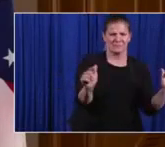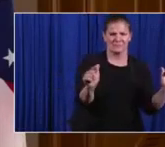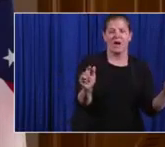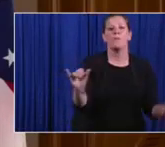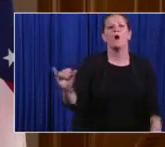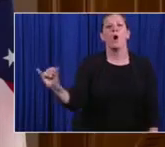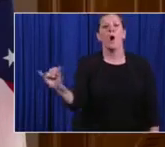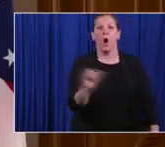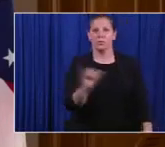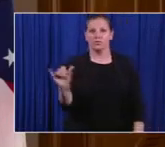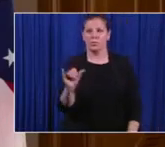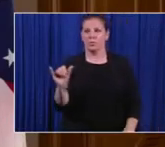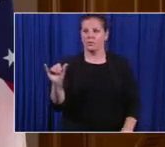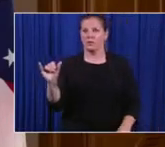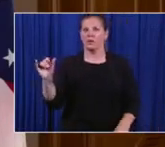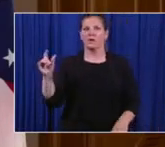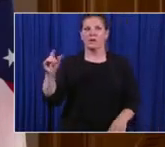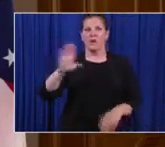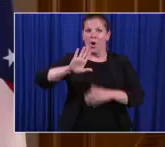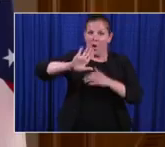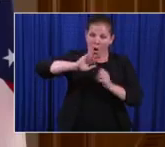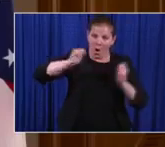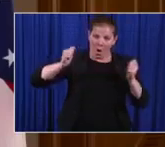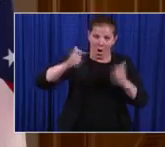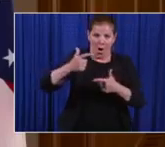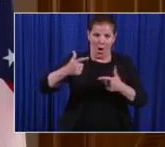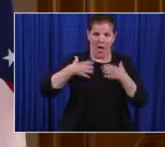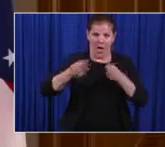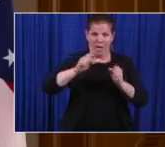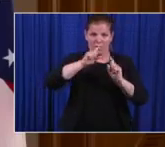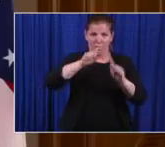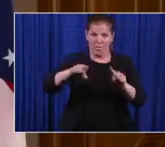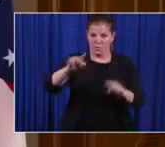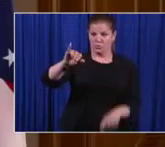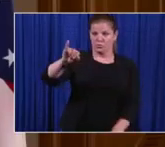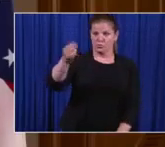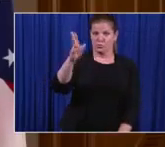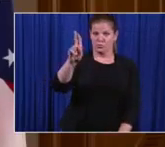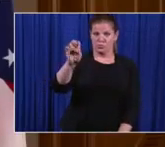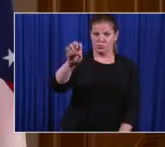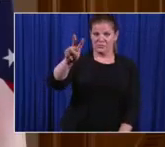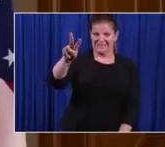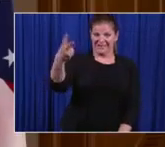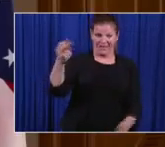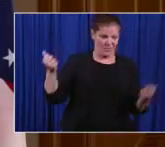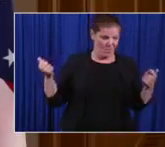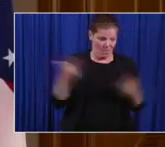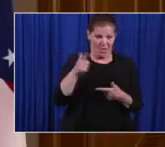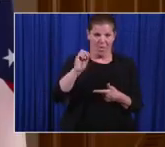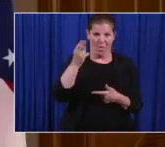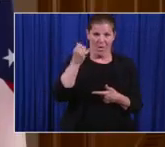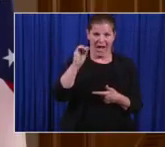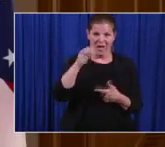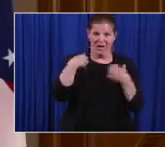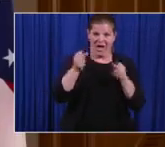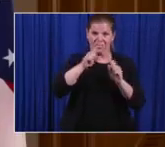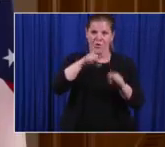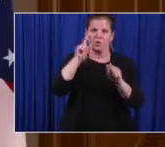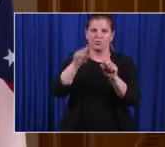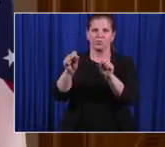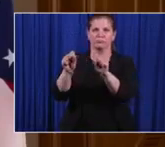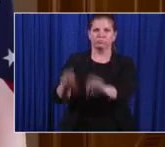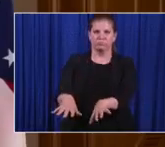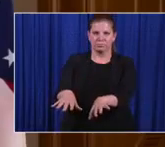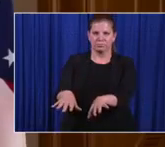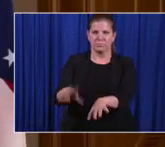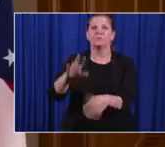we have previously announced, will come off on June 2nd. So that is, people get up June 2nd, then these health